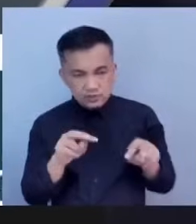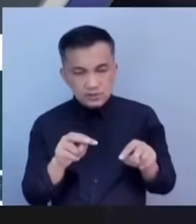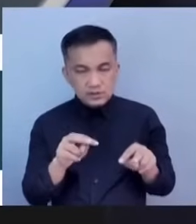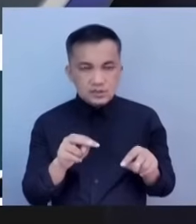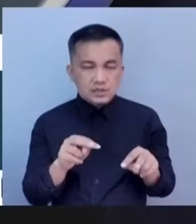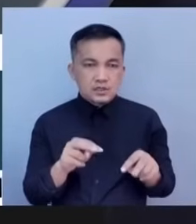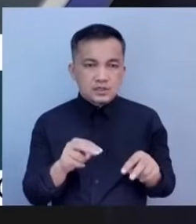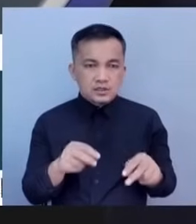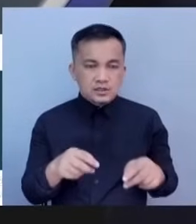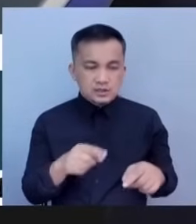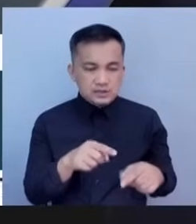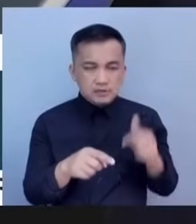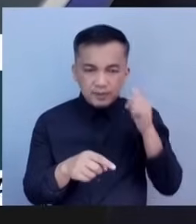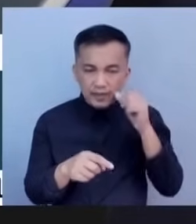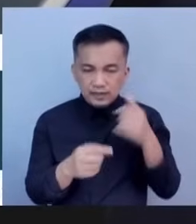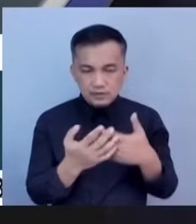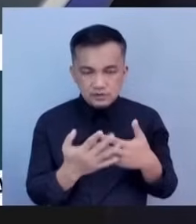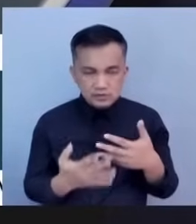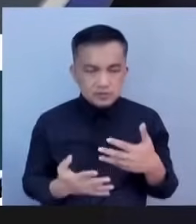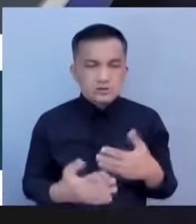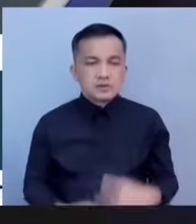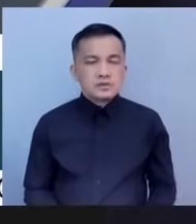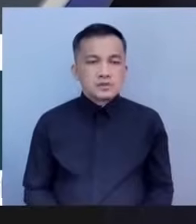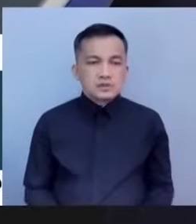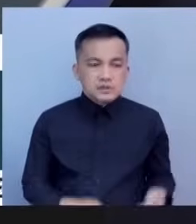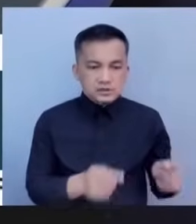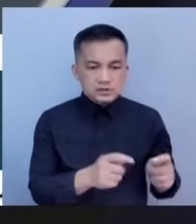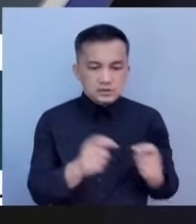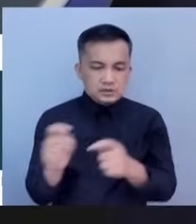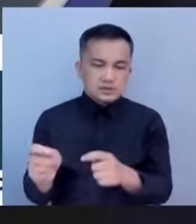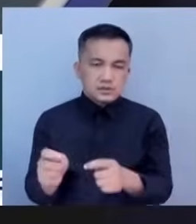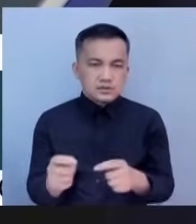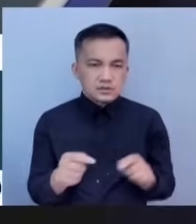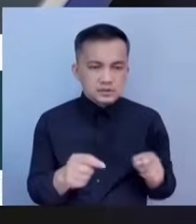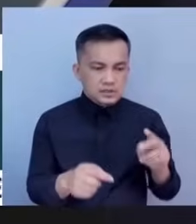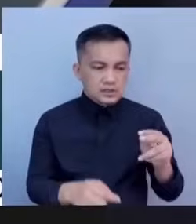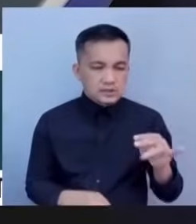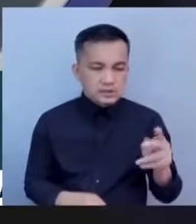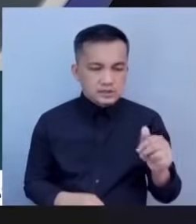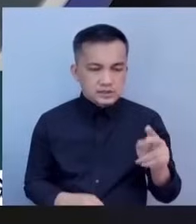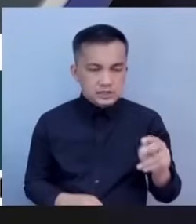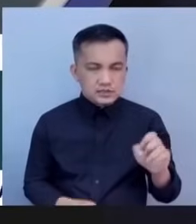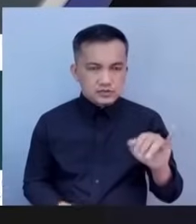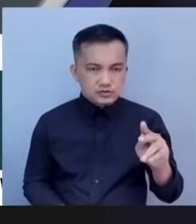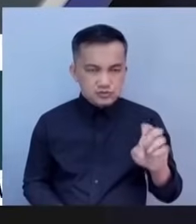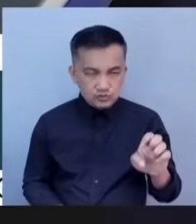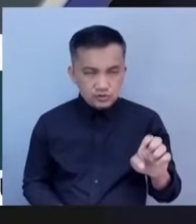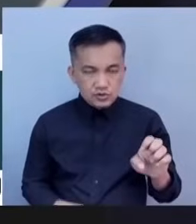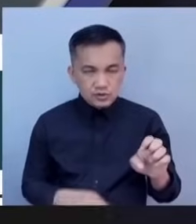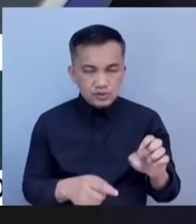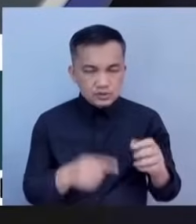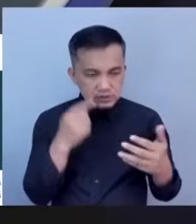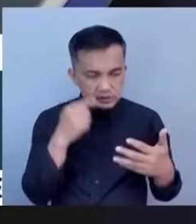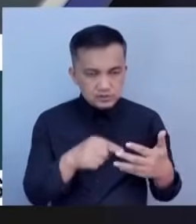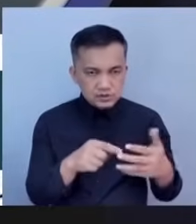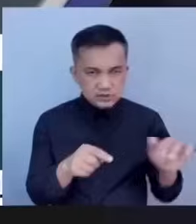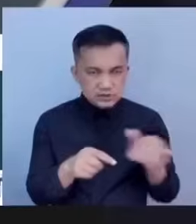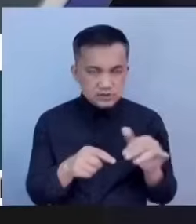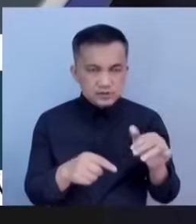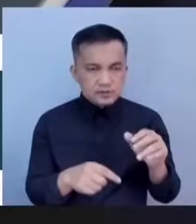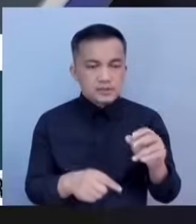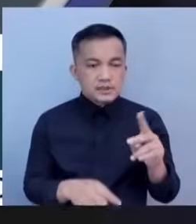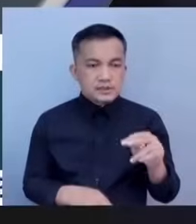na isang babaeng duguan na nilipat mula doon po sa Nissan Juke na positively identified po nila na the same Nissan Juke